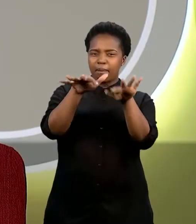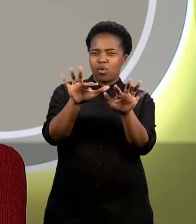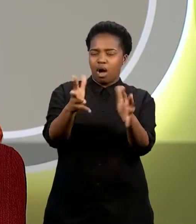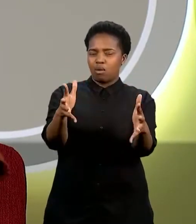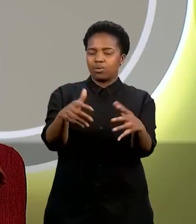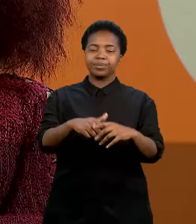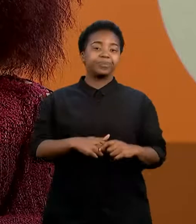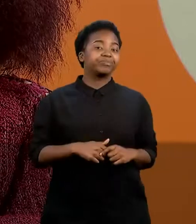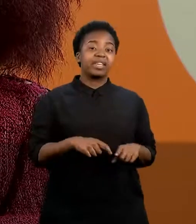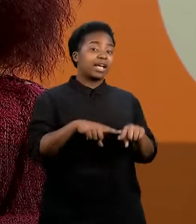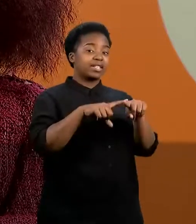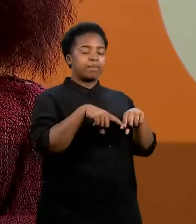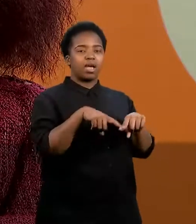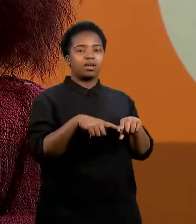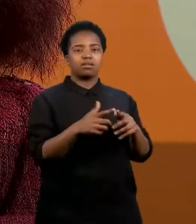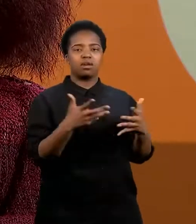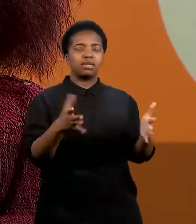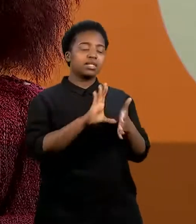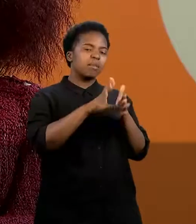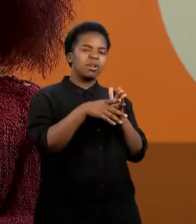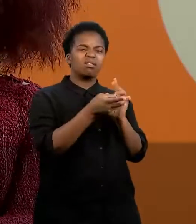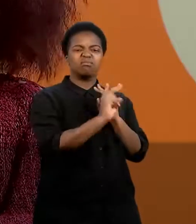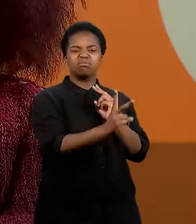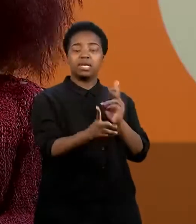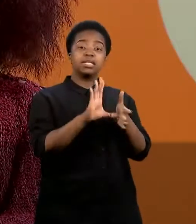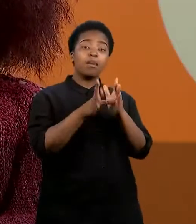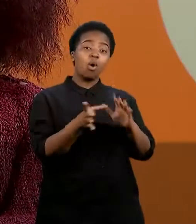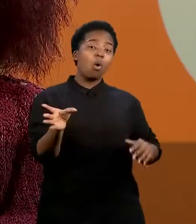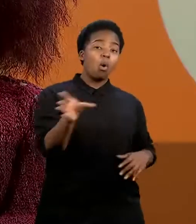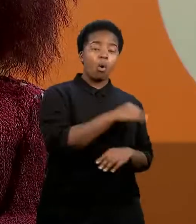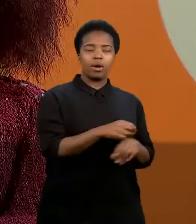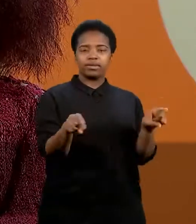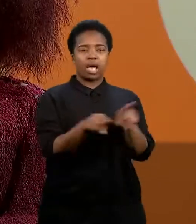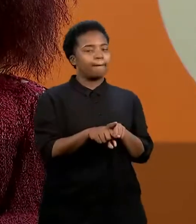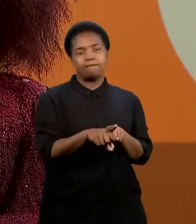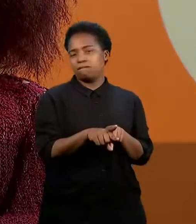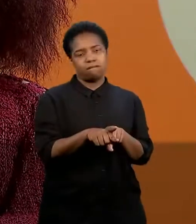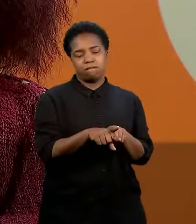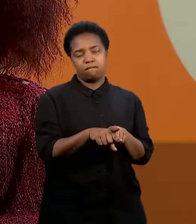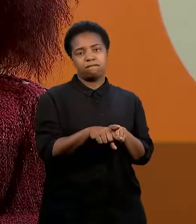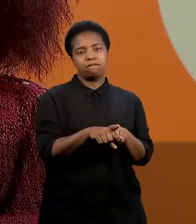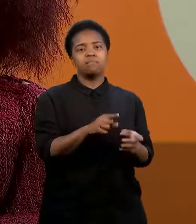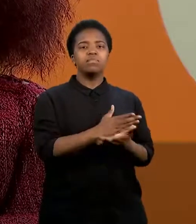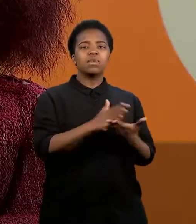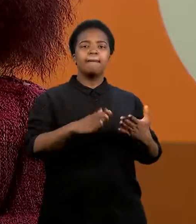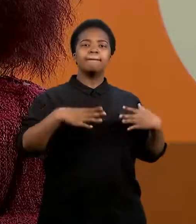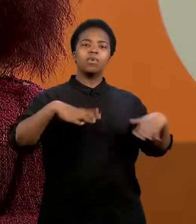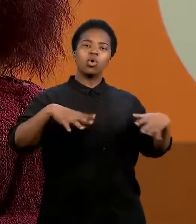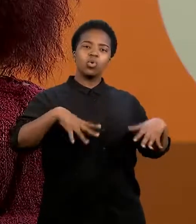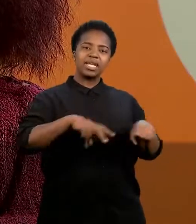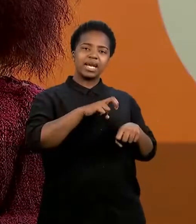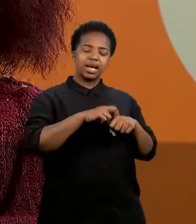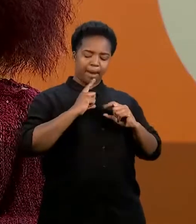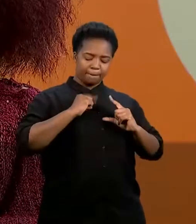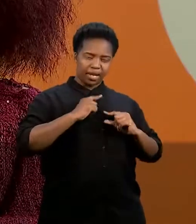ba yetsang diphahlo? It depends, like from disability to disability it differs. But like some of the clothes